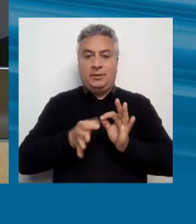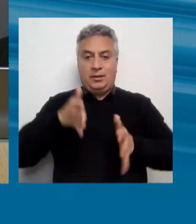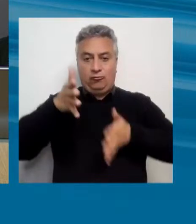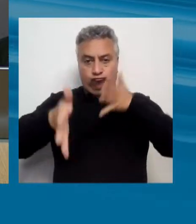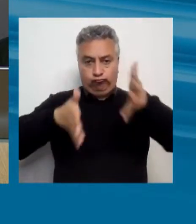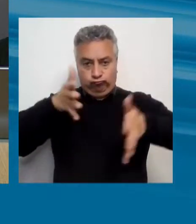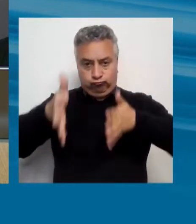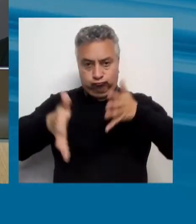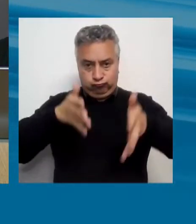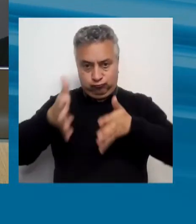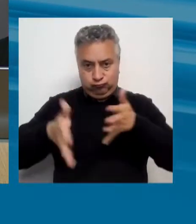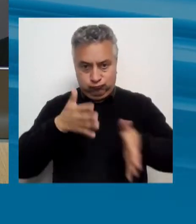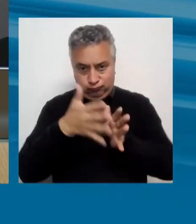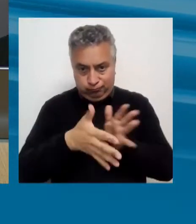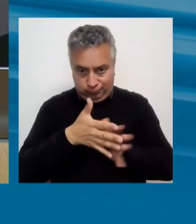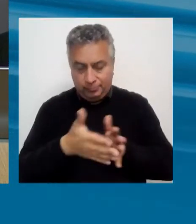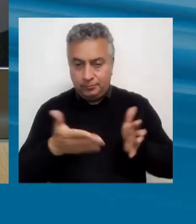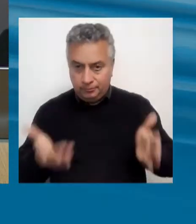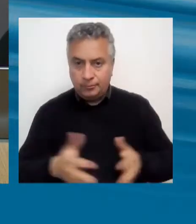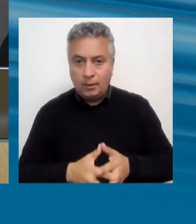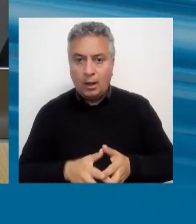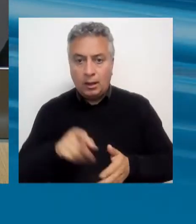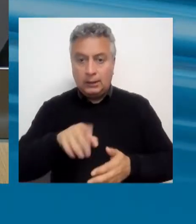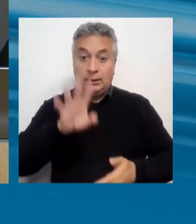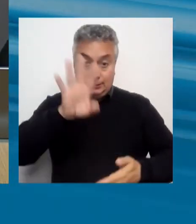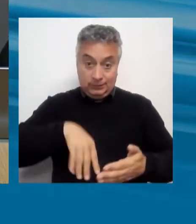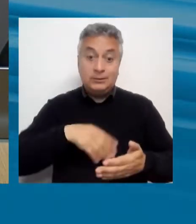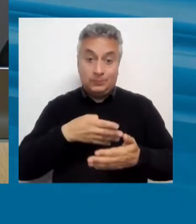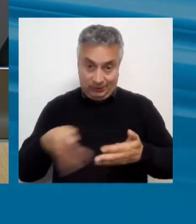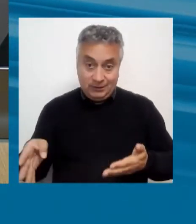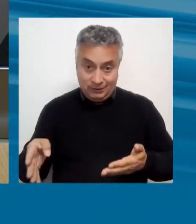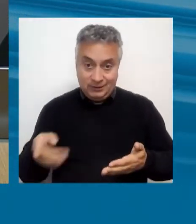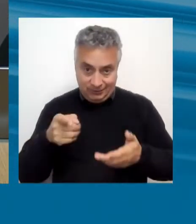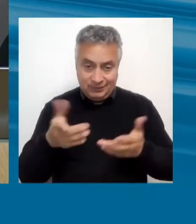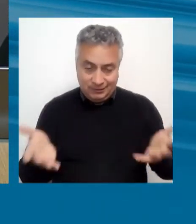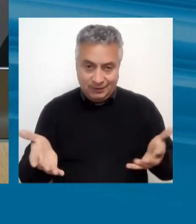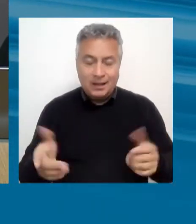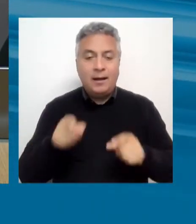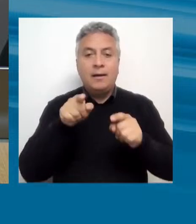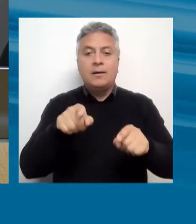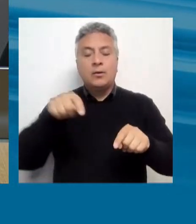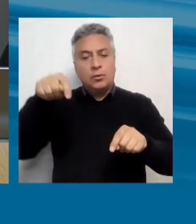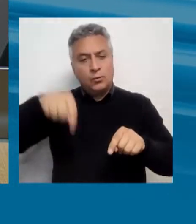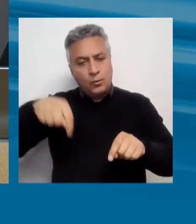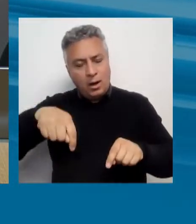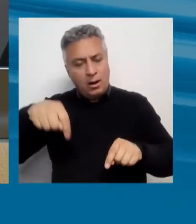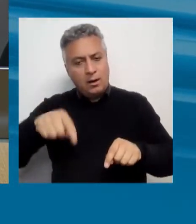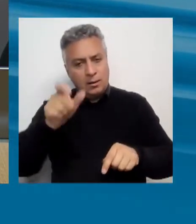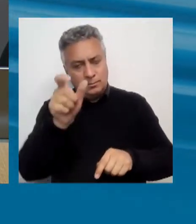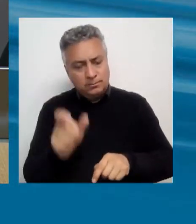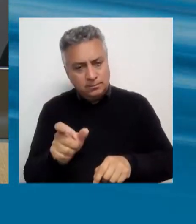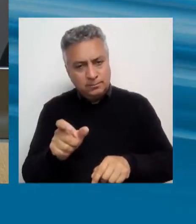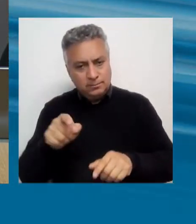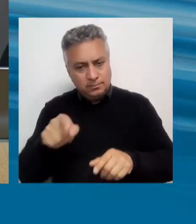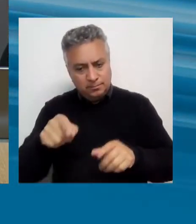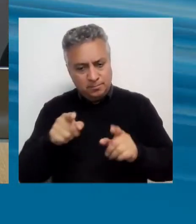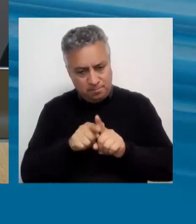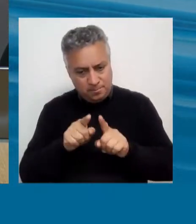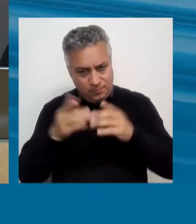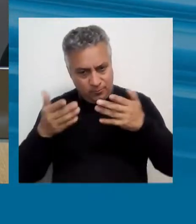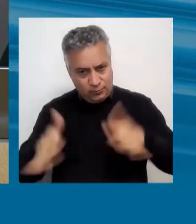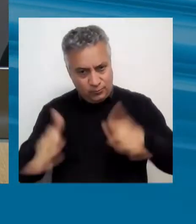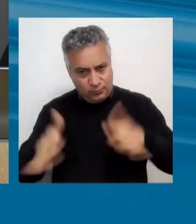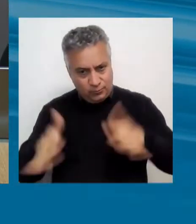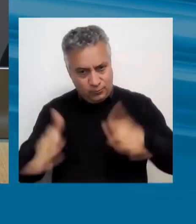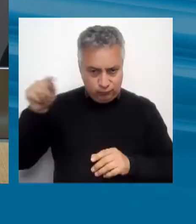of us to be having. And I have read some of the report, and I listened to the presentation